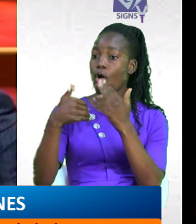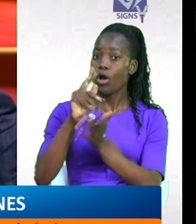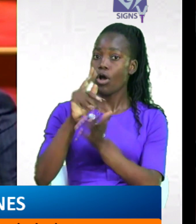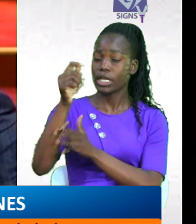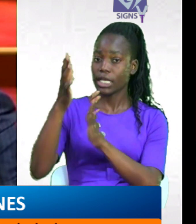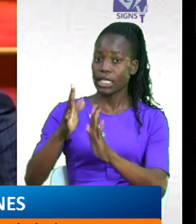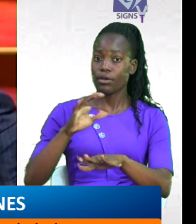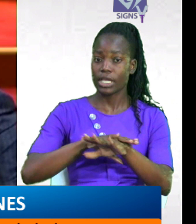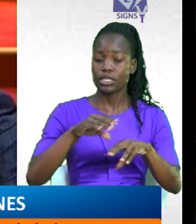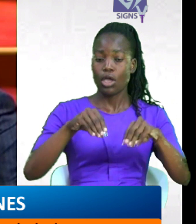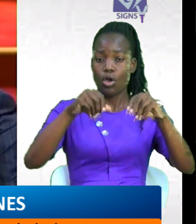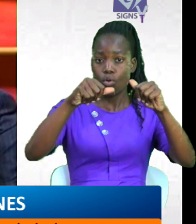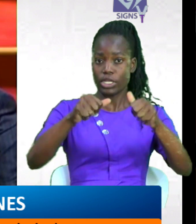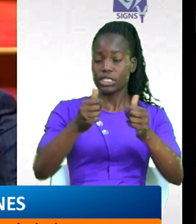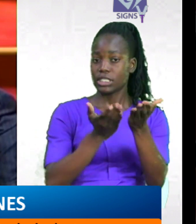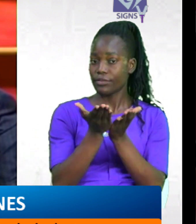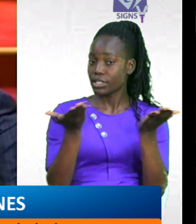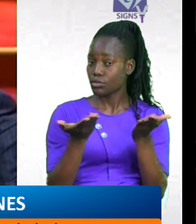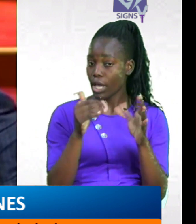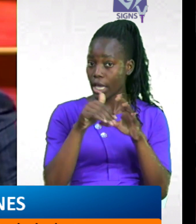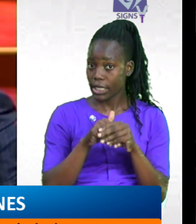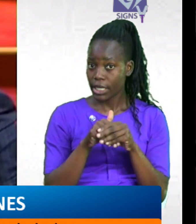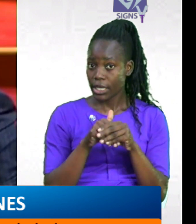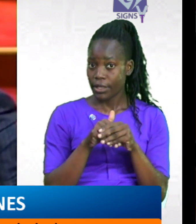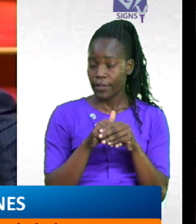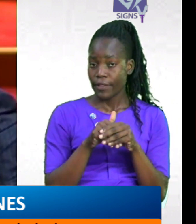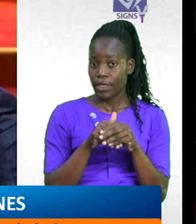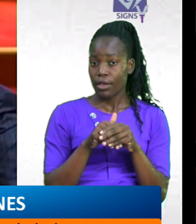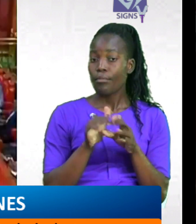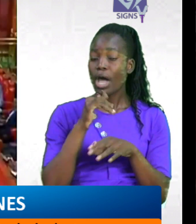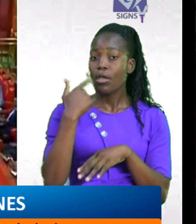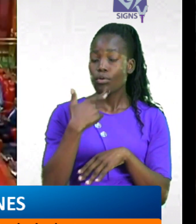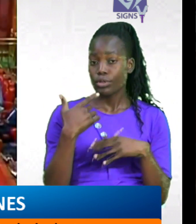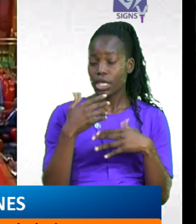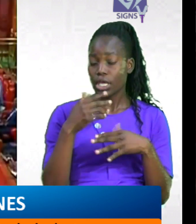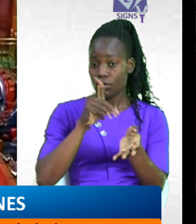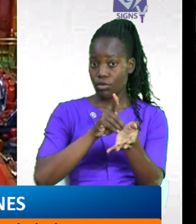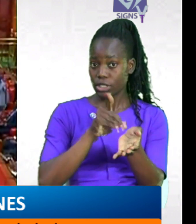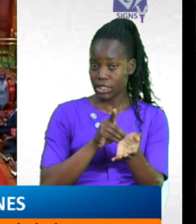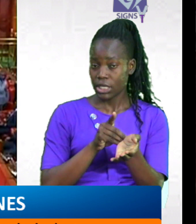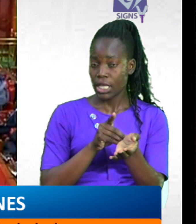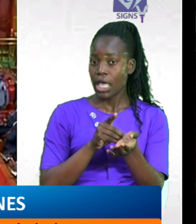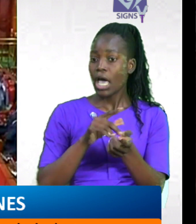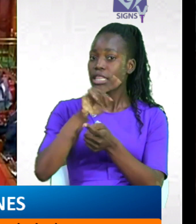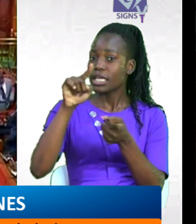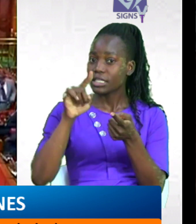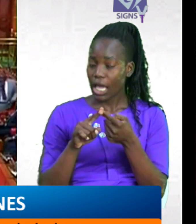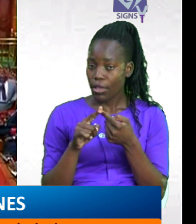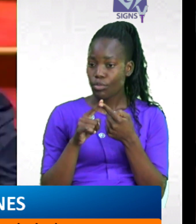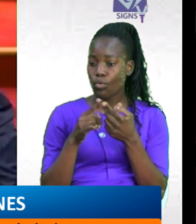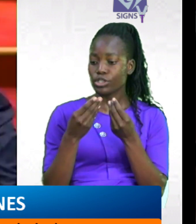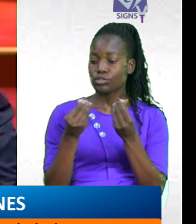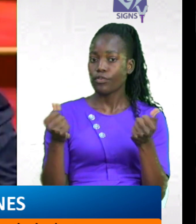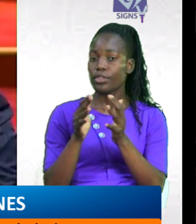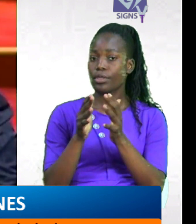in the room is corruption. If that is sorted out, you will see every Kenyan will get quality service in the